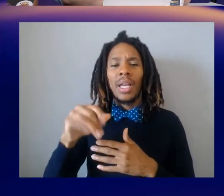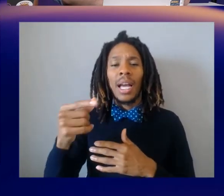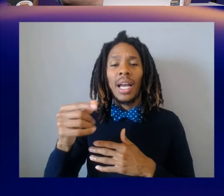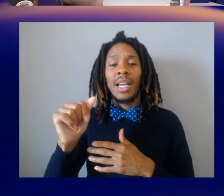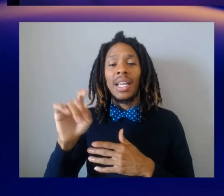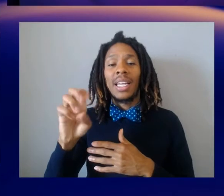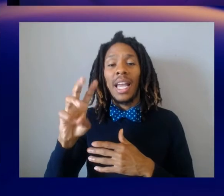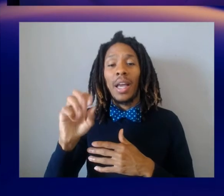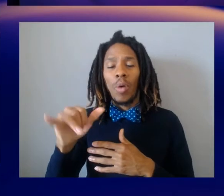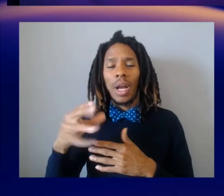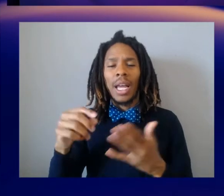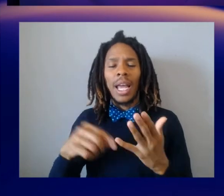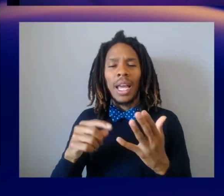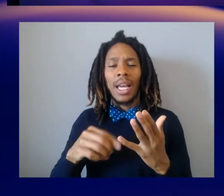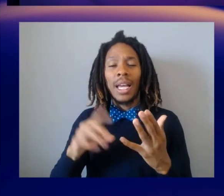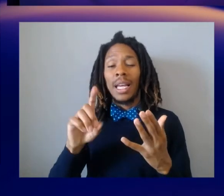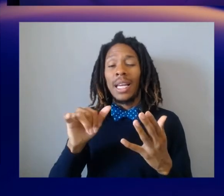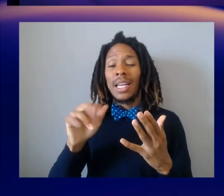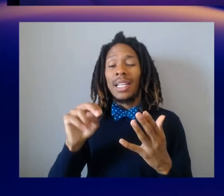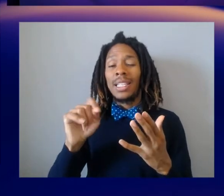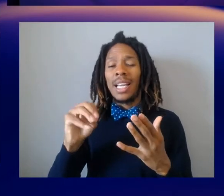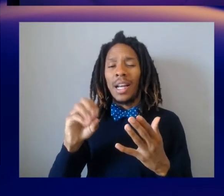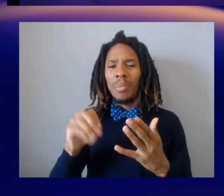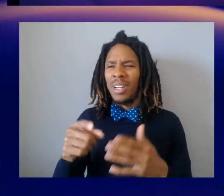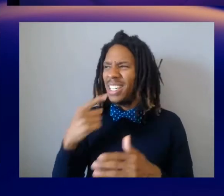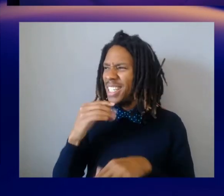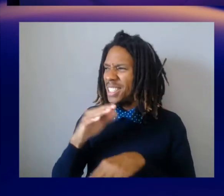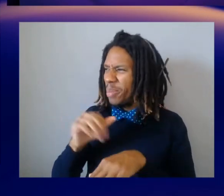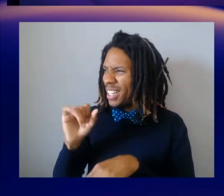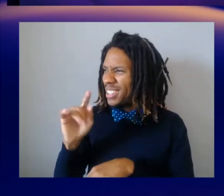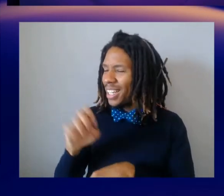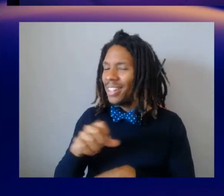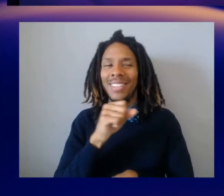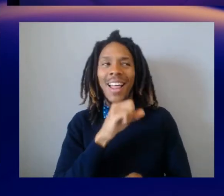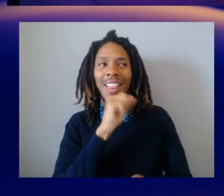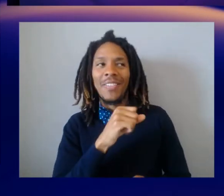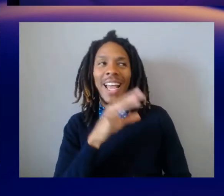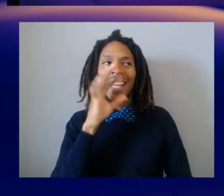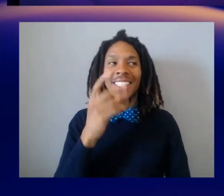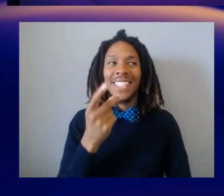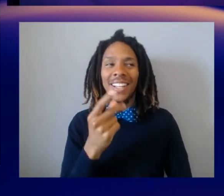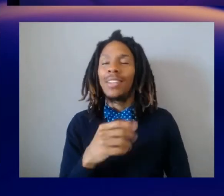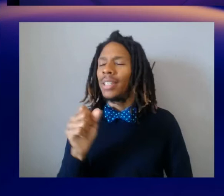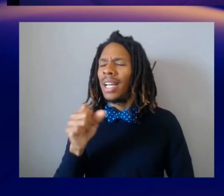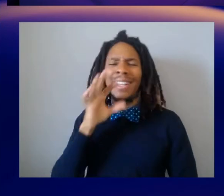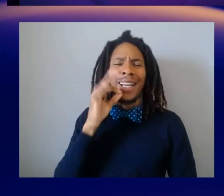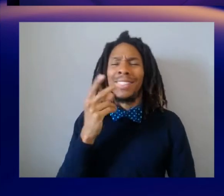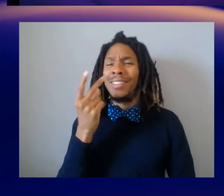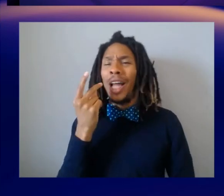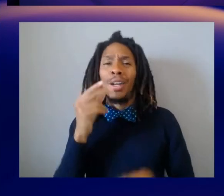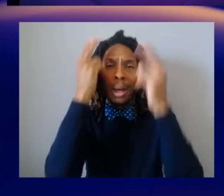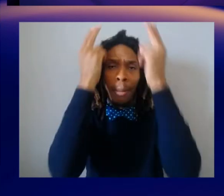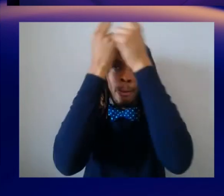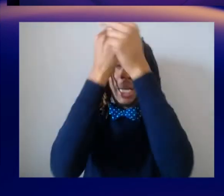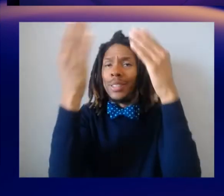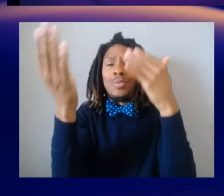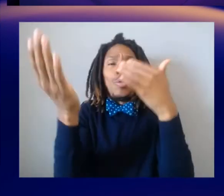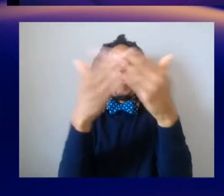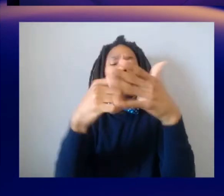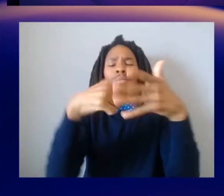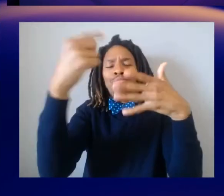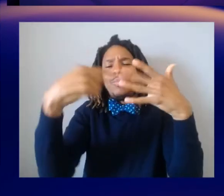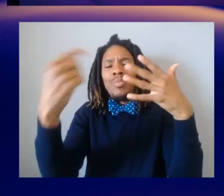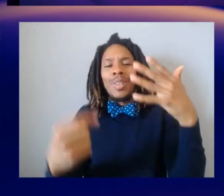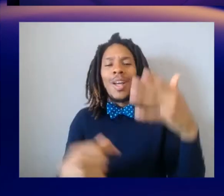Does that say pet site? Yeah, it's a pet I site. love pets. So Cats and dogs? oh yeah, cats, Oh. dogs, bunnies. Lovely, lovely. Let's go ahead and check it out. hey,